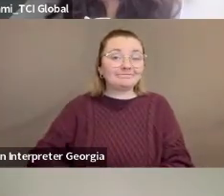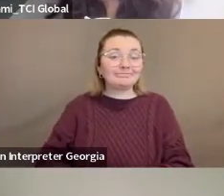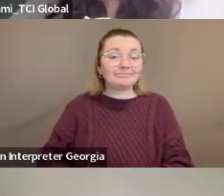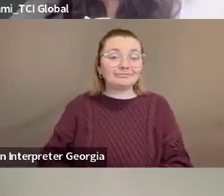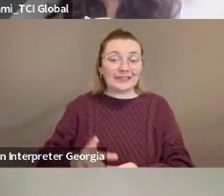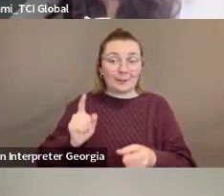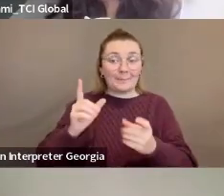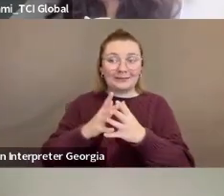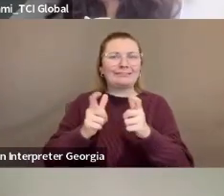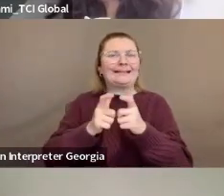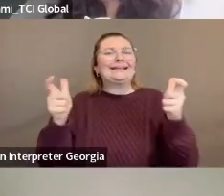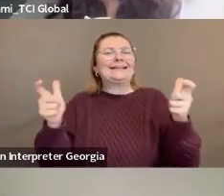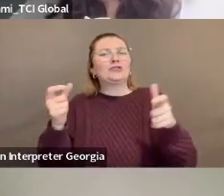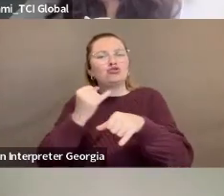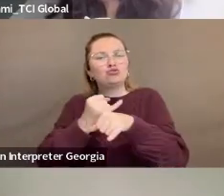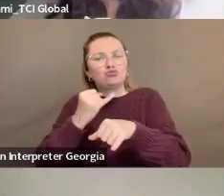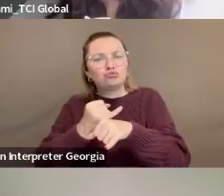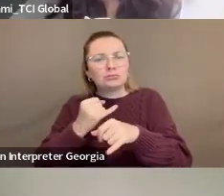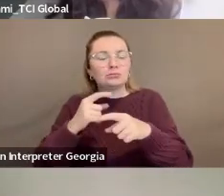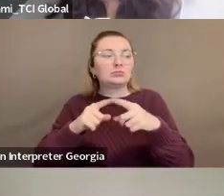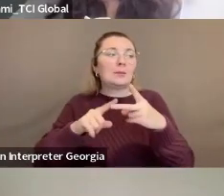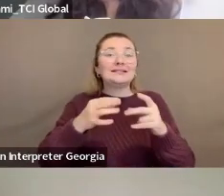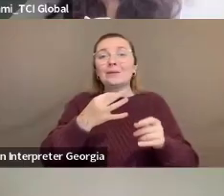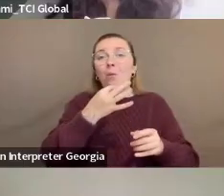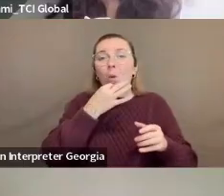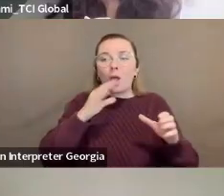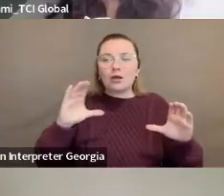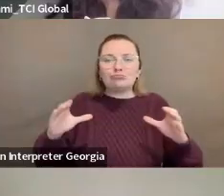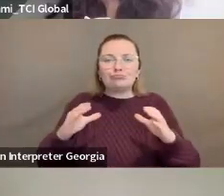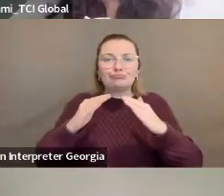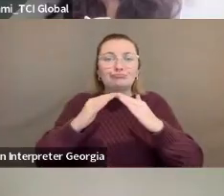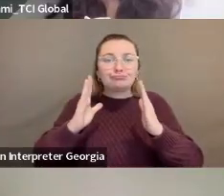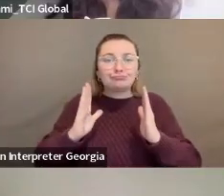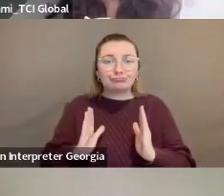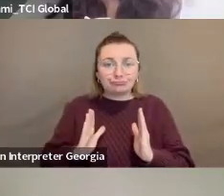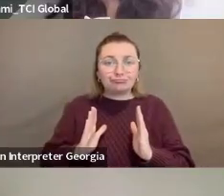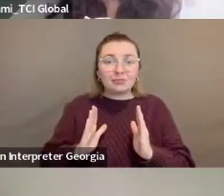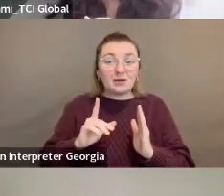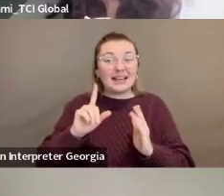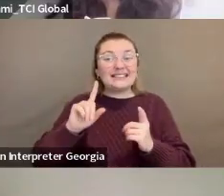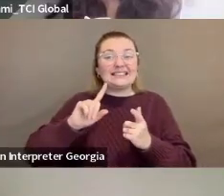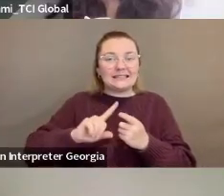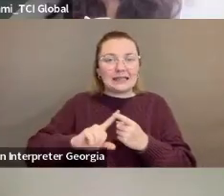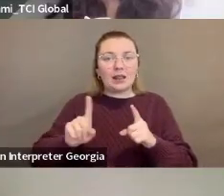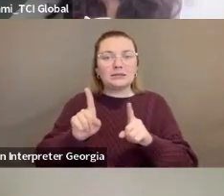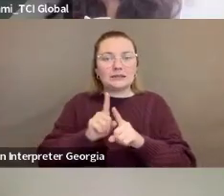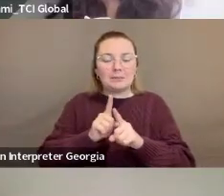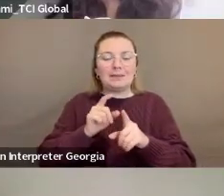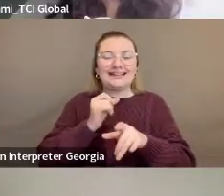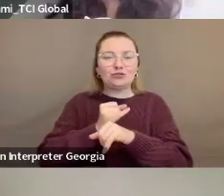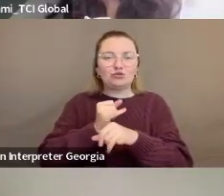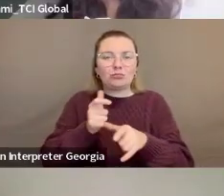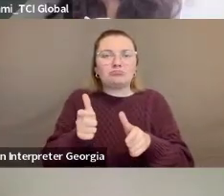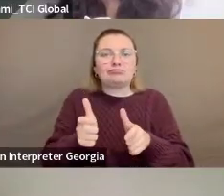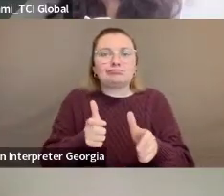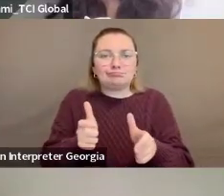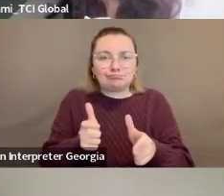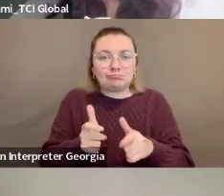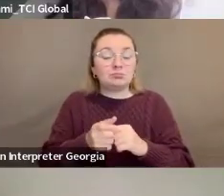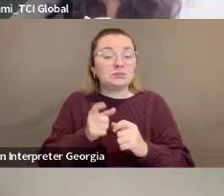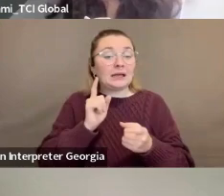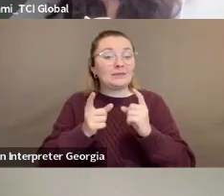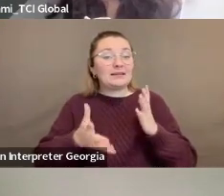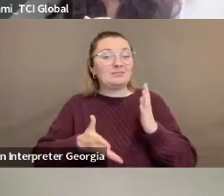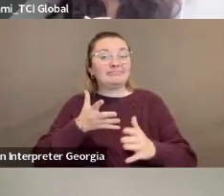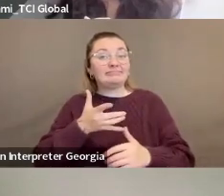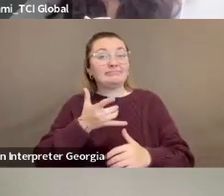institutions, sometimes it means smaller residential settings that reproduce institutional control. Sometimes it means being